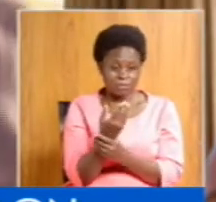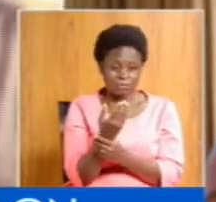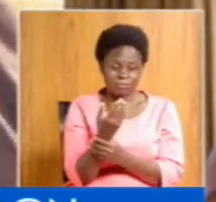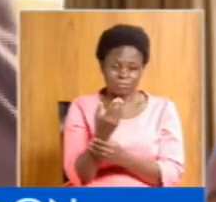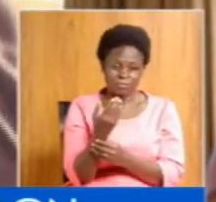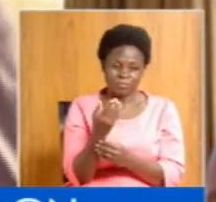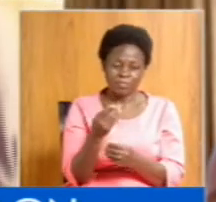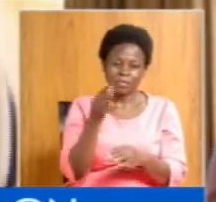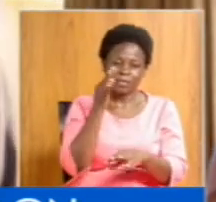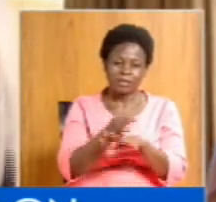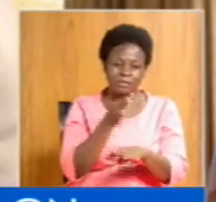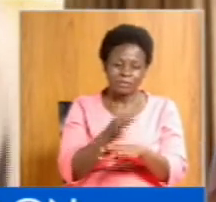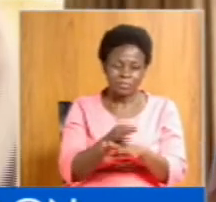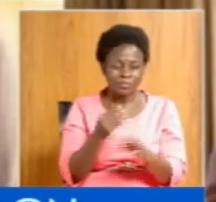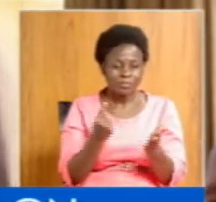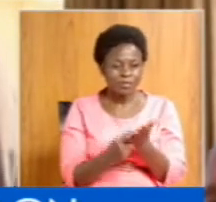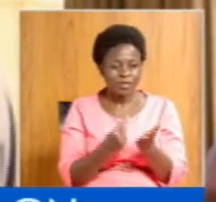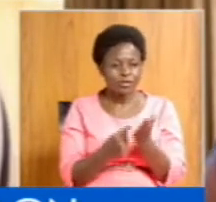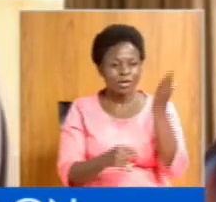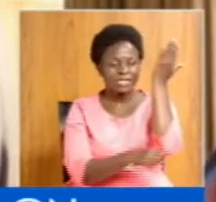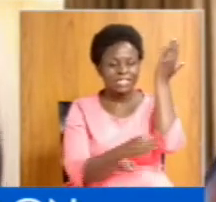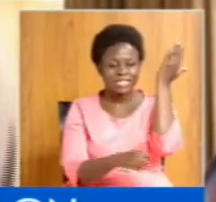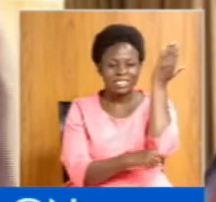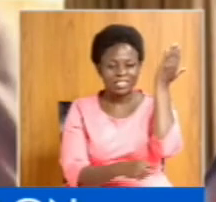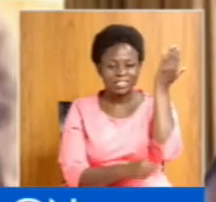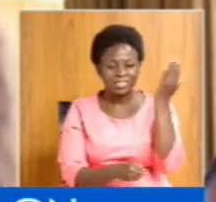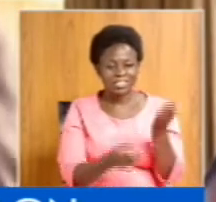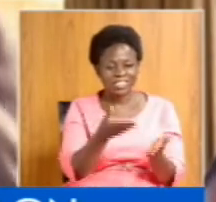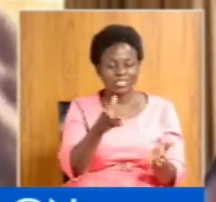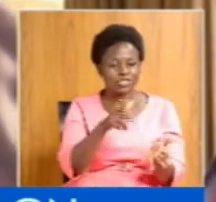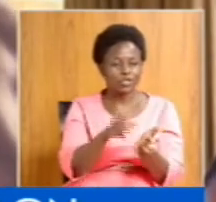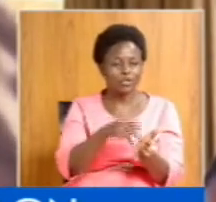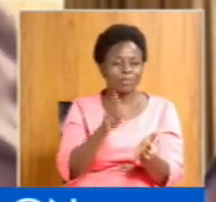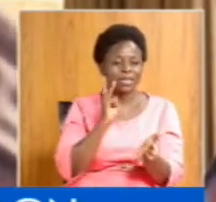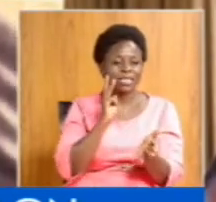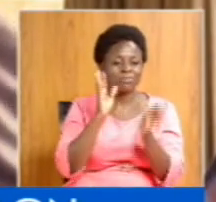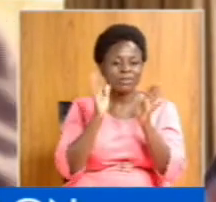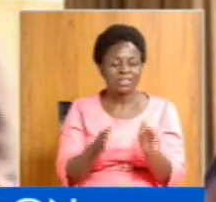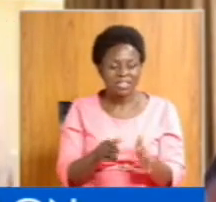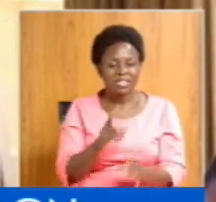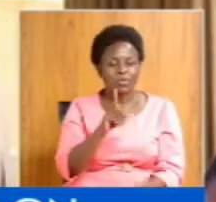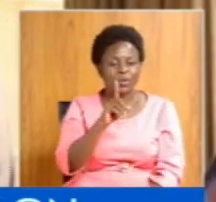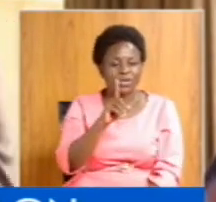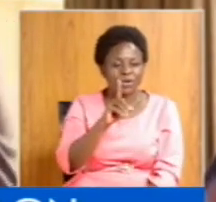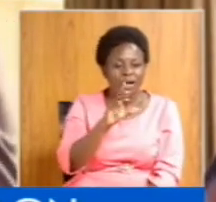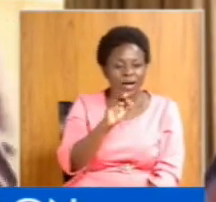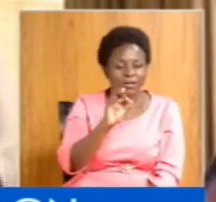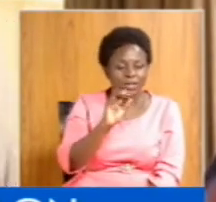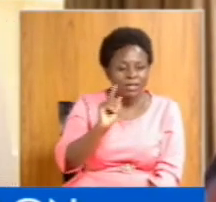was fake the Ugandans just cheated you and you were paying millionaires the hundred thousand shillings